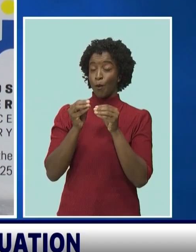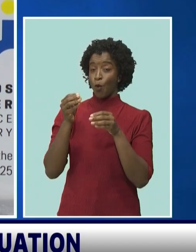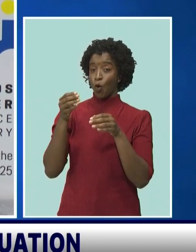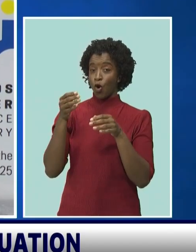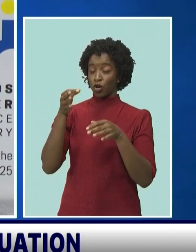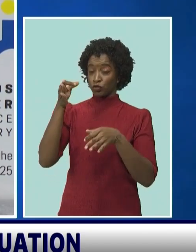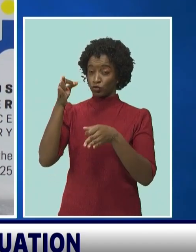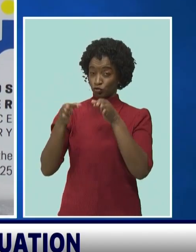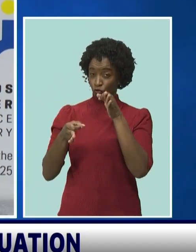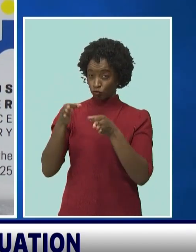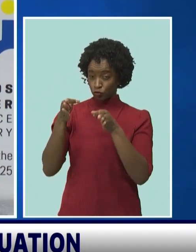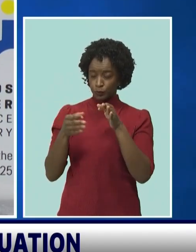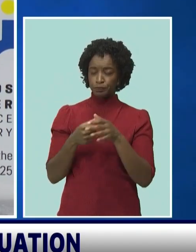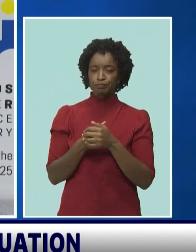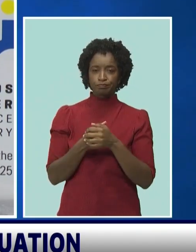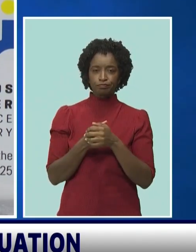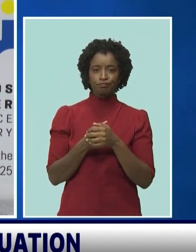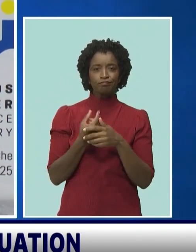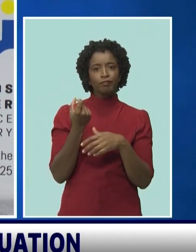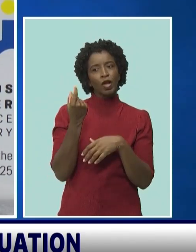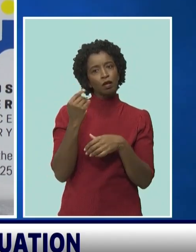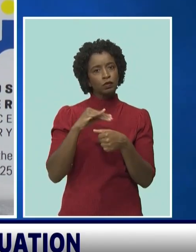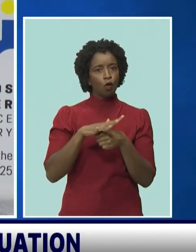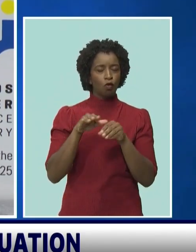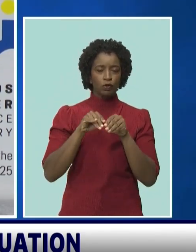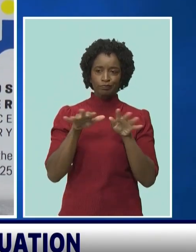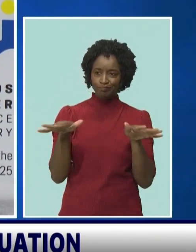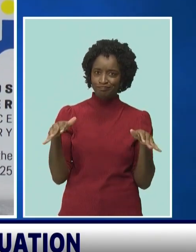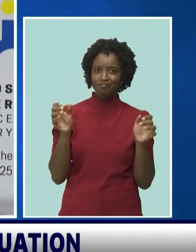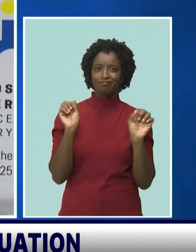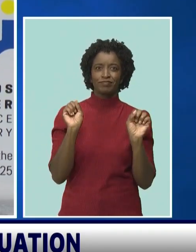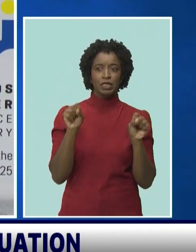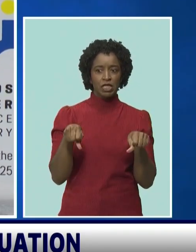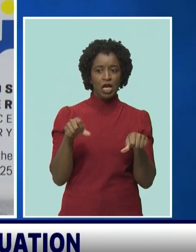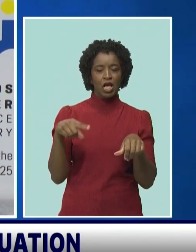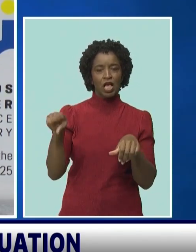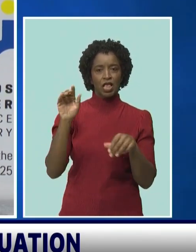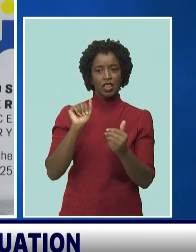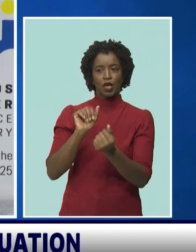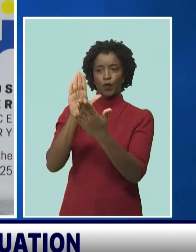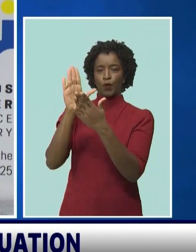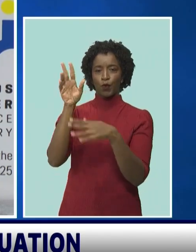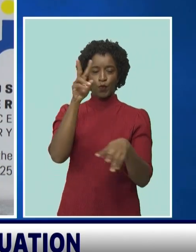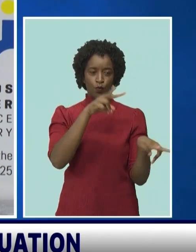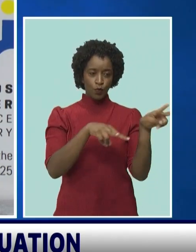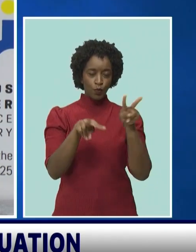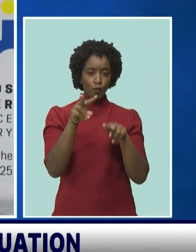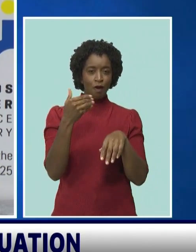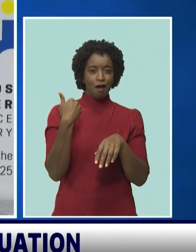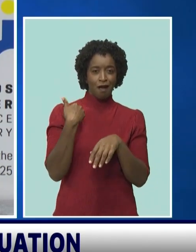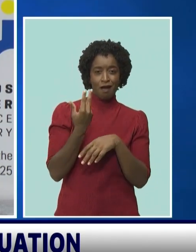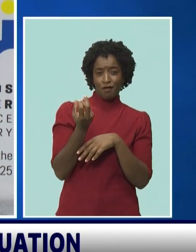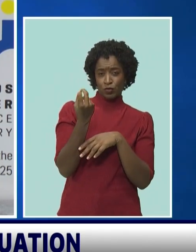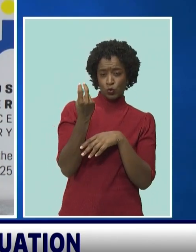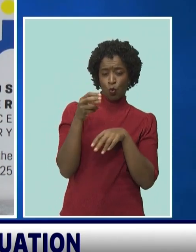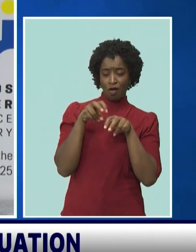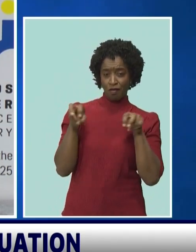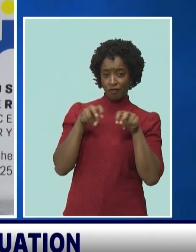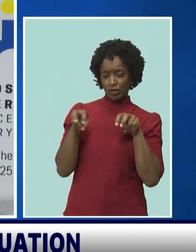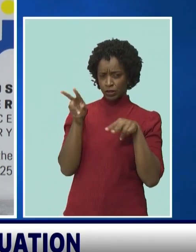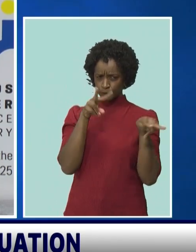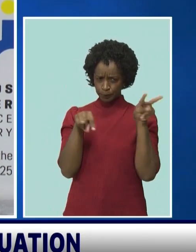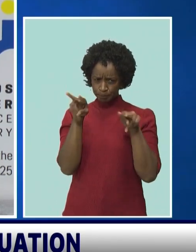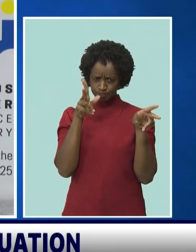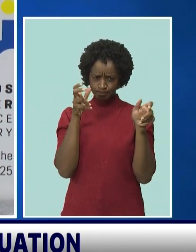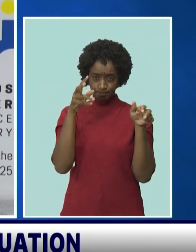jury trials could take place during COVID, and therefore the build-up of the murder cases and the gun cases